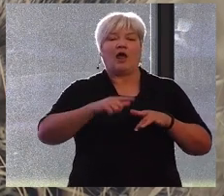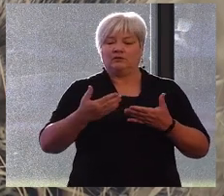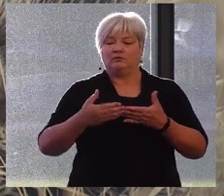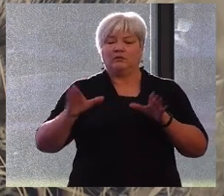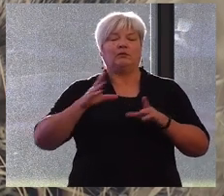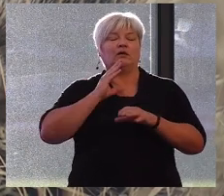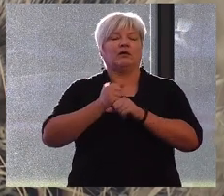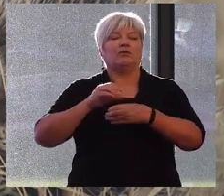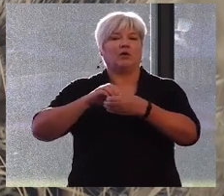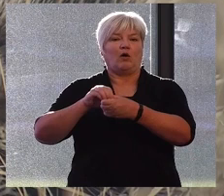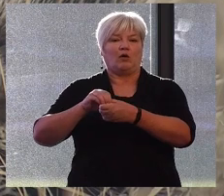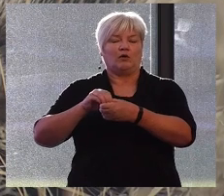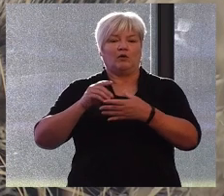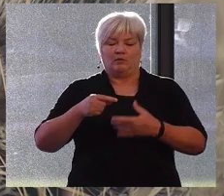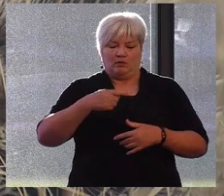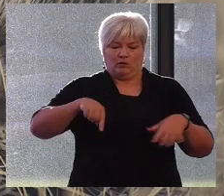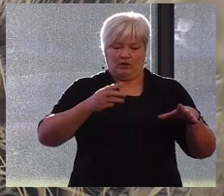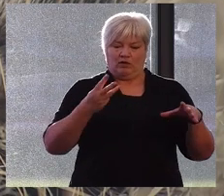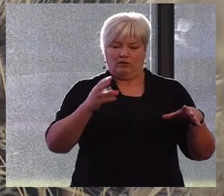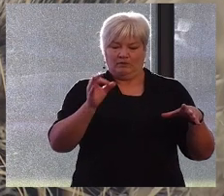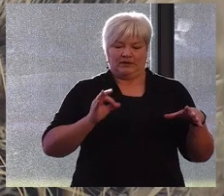and one third of that 3%